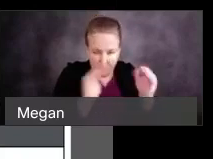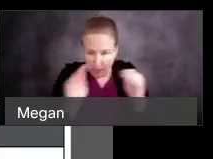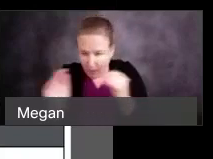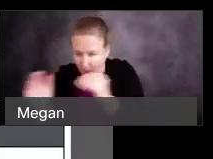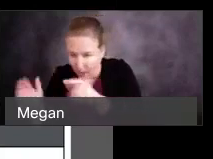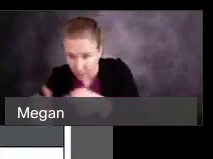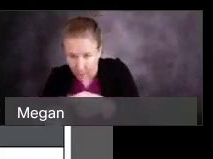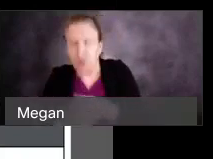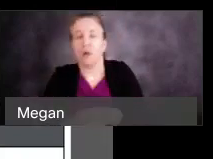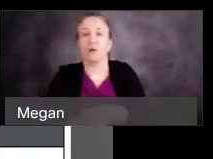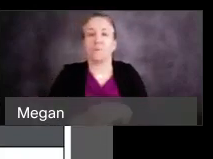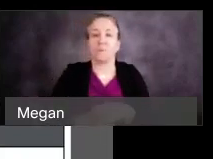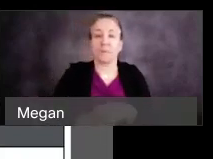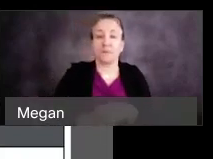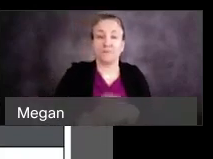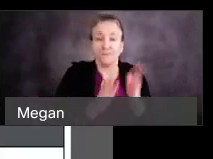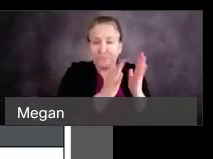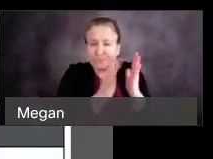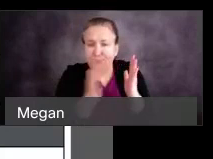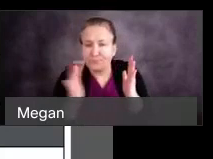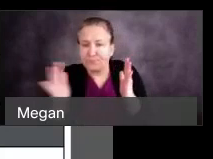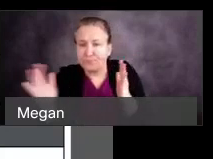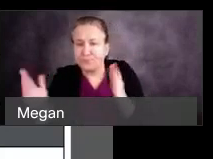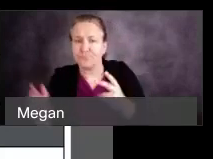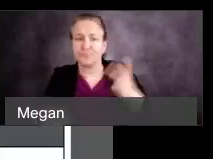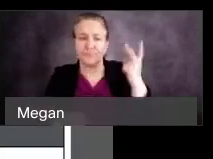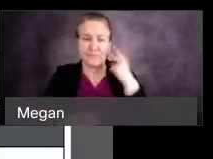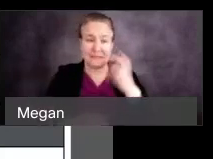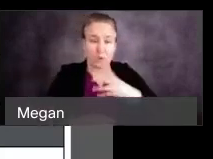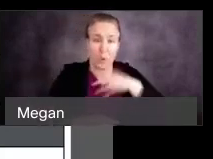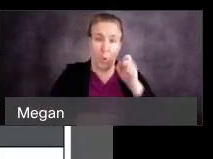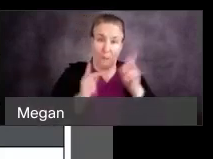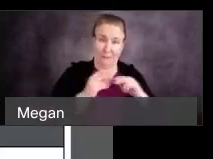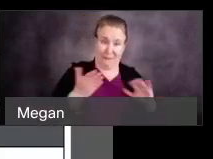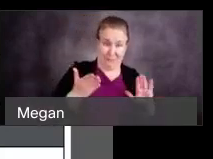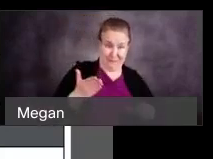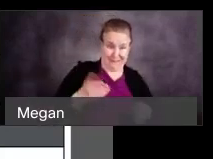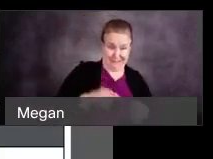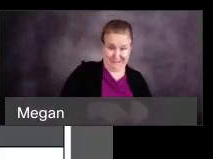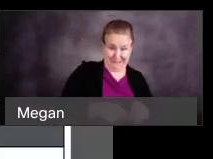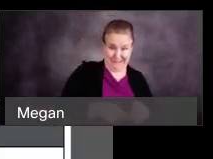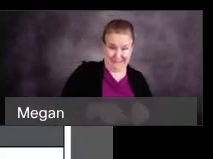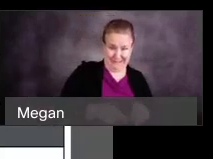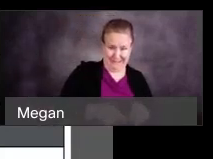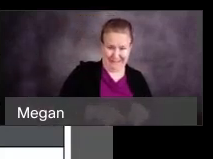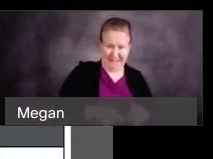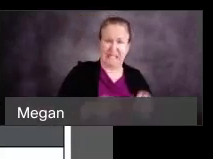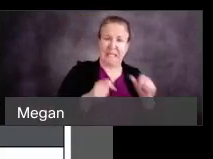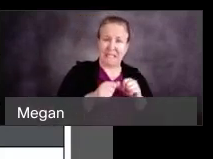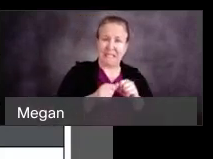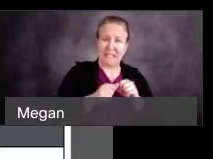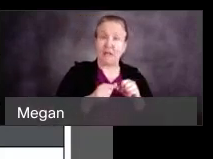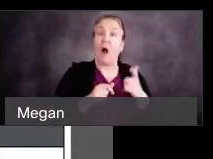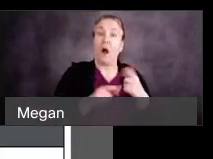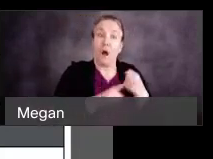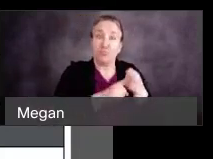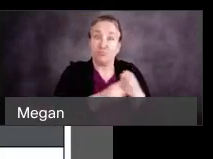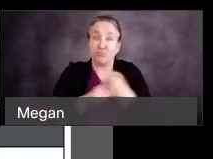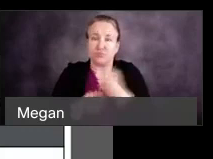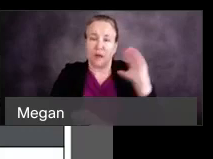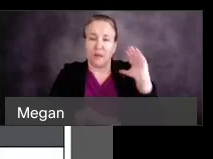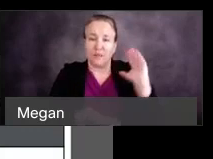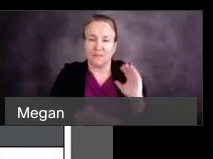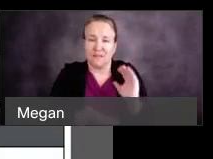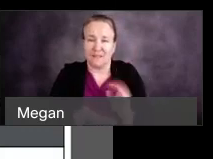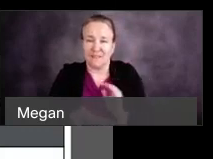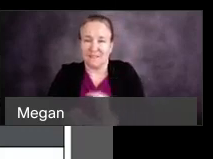can see over time that the oldest individuals continue to be a smaller share of our cases and younger